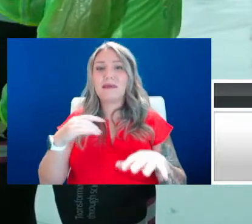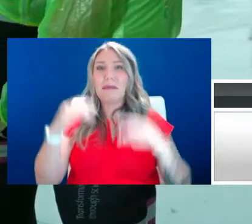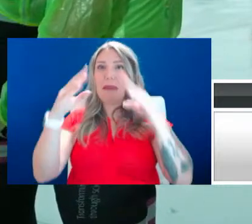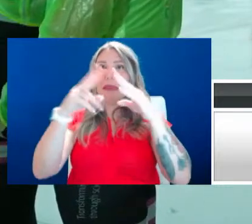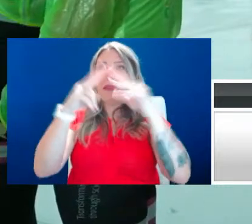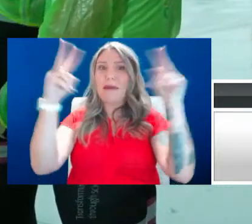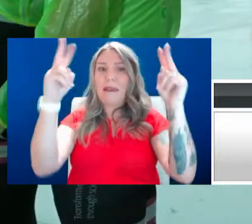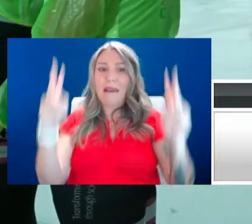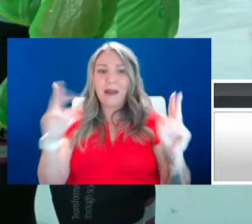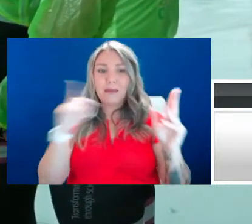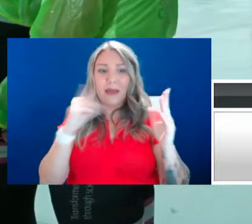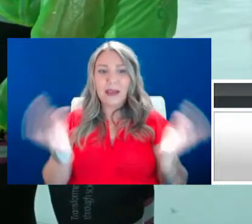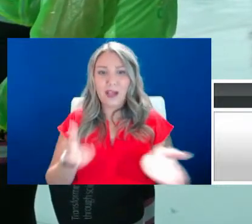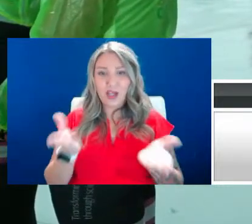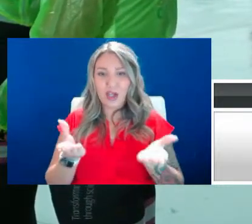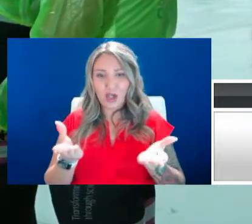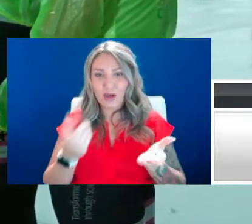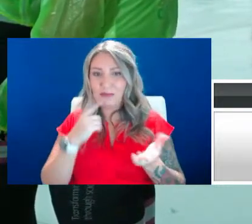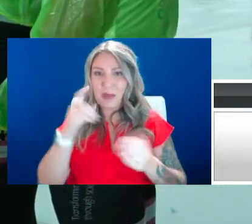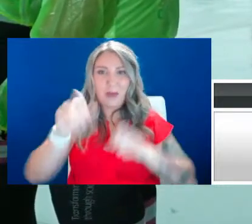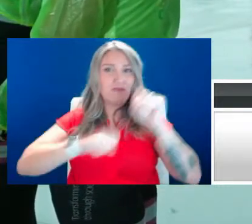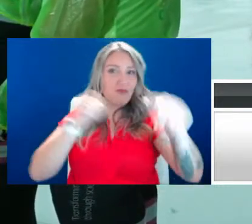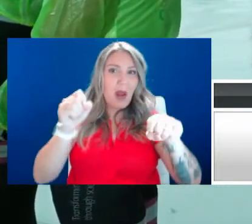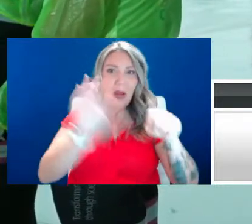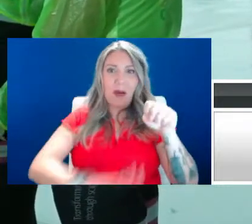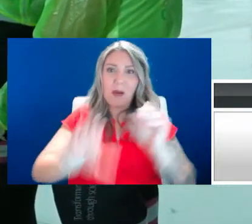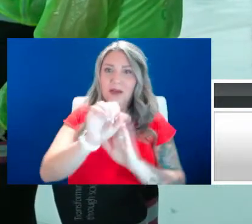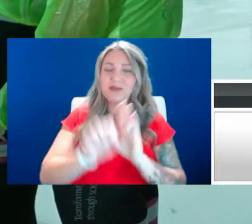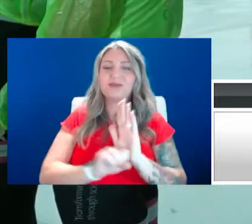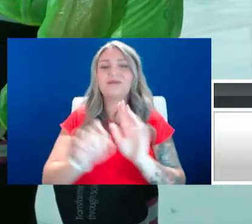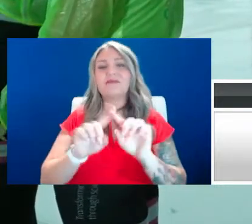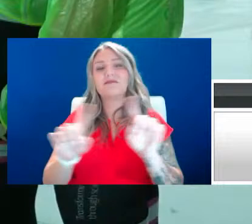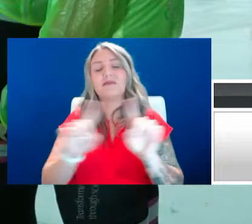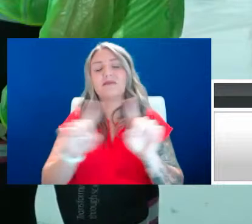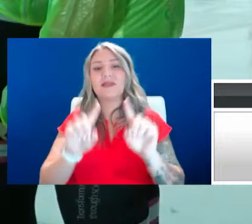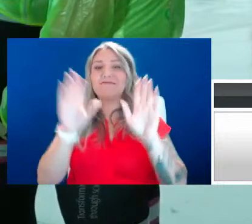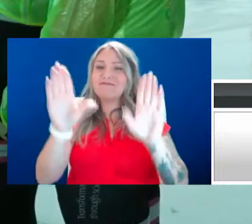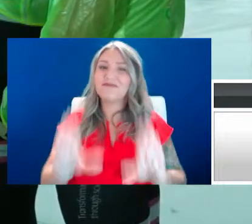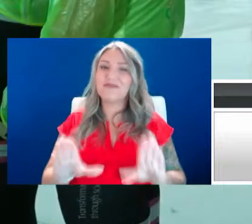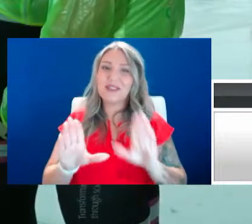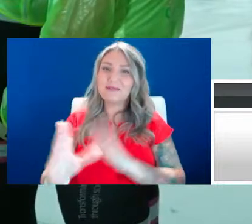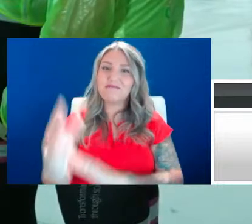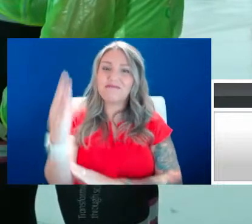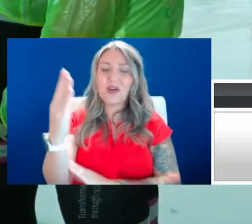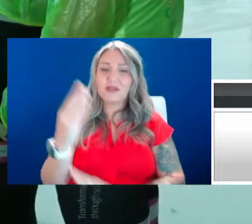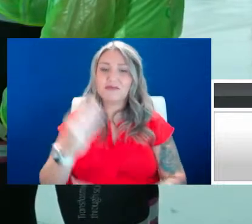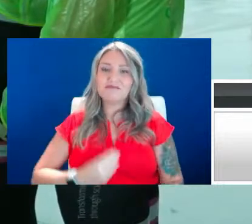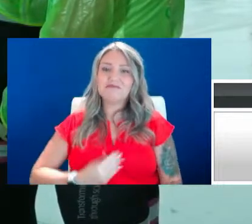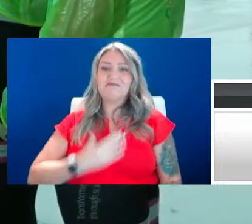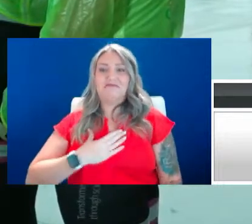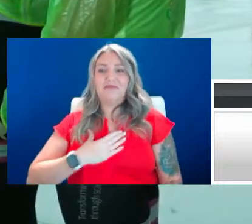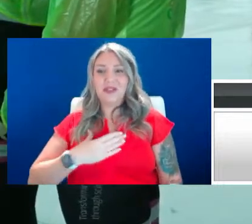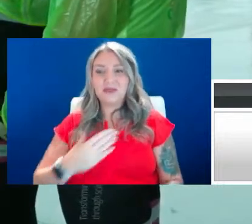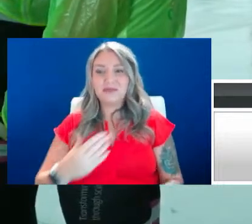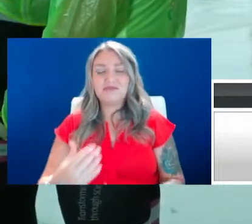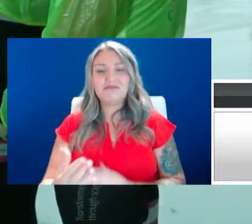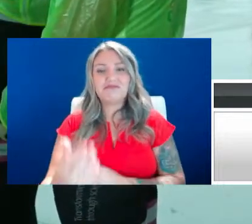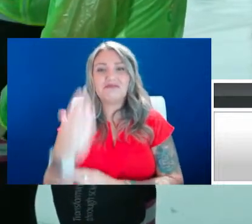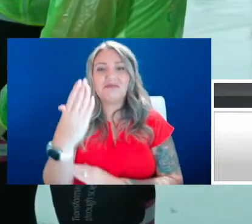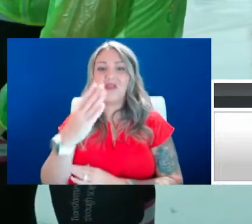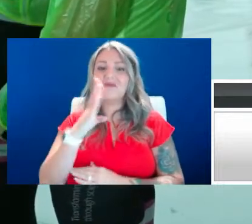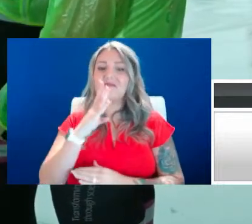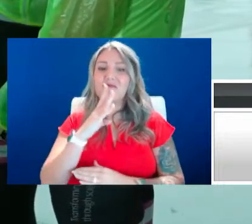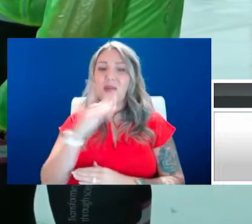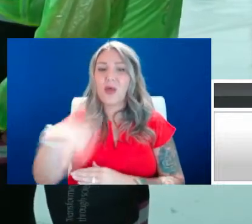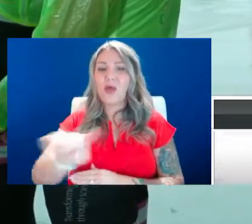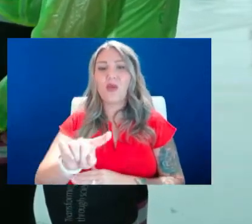riding across the state today. But it has been a fantastic morning, inspirational morning for talking to these riders and